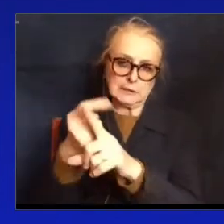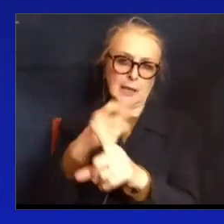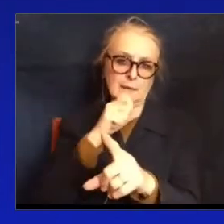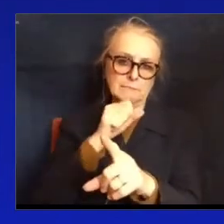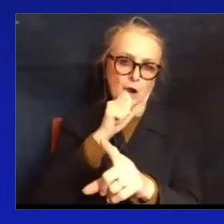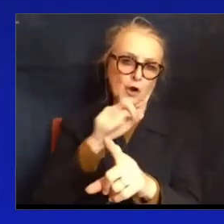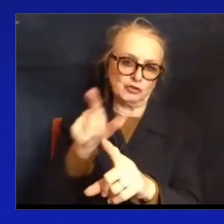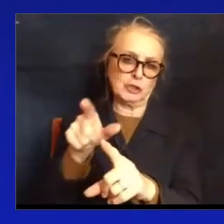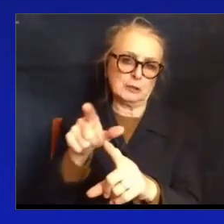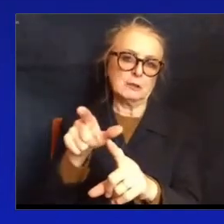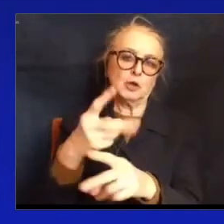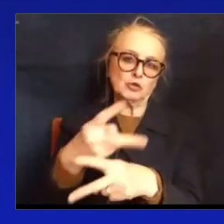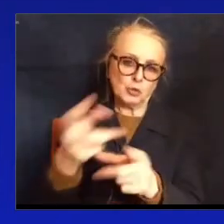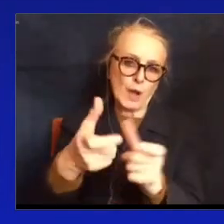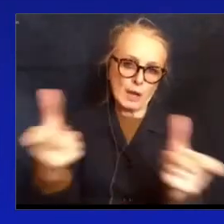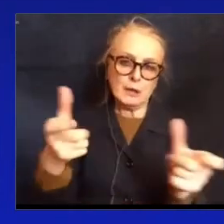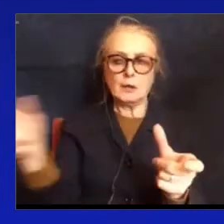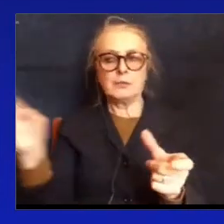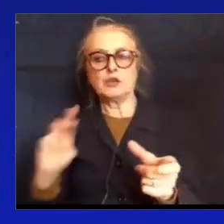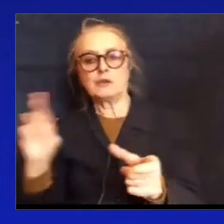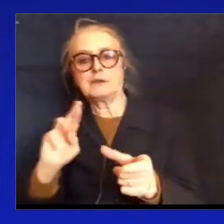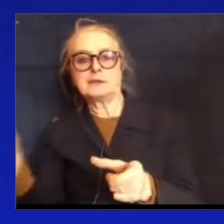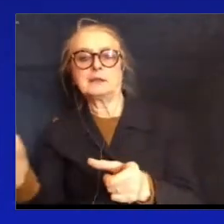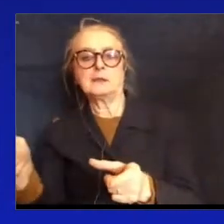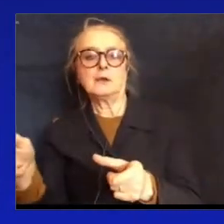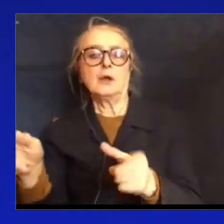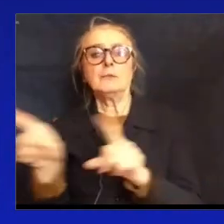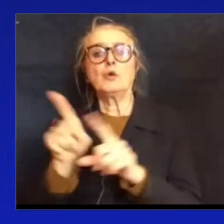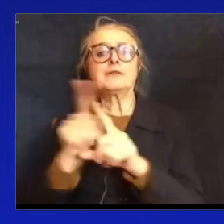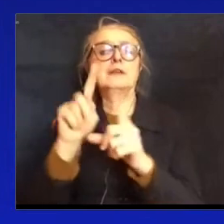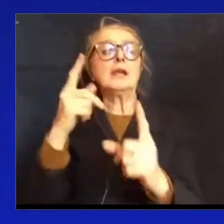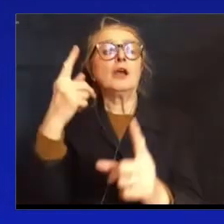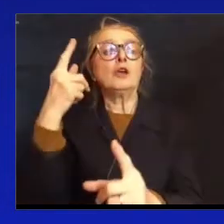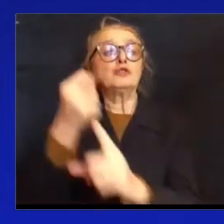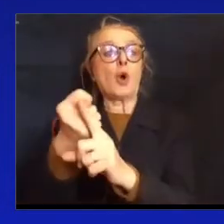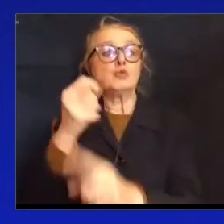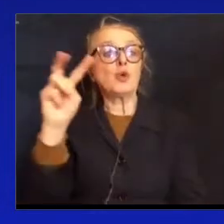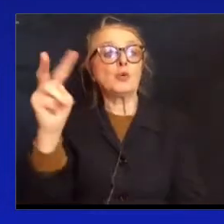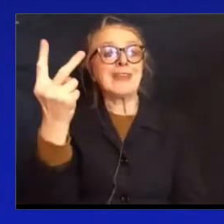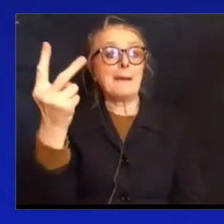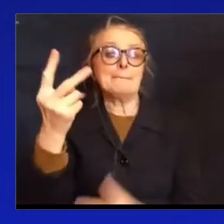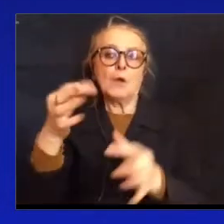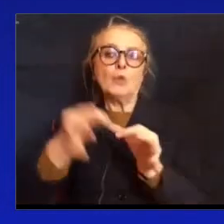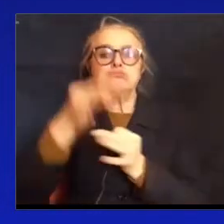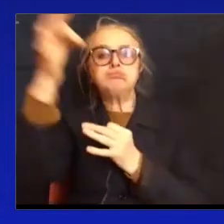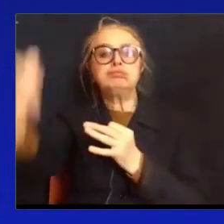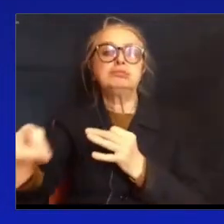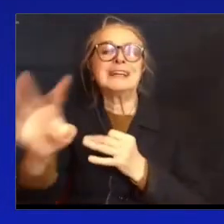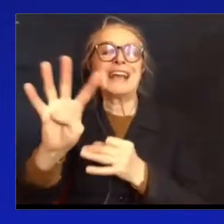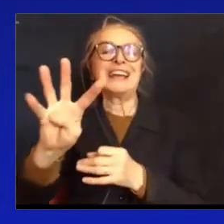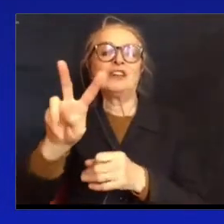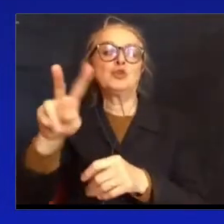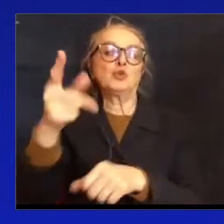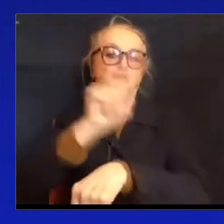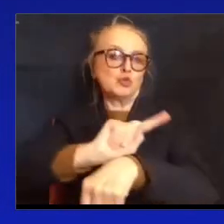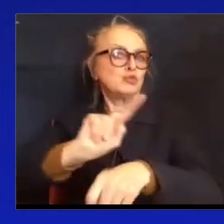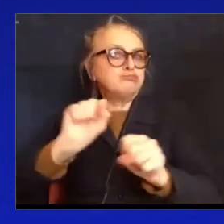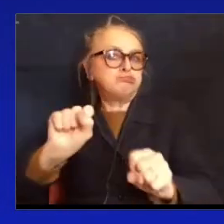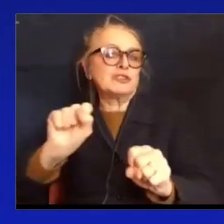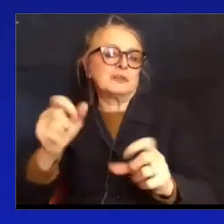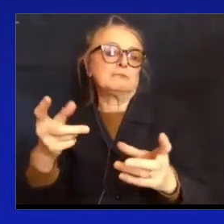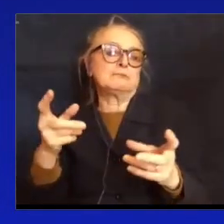their recommendation. And so I think getting that population of residents protected makes sense as a top